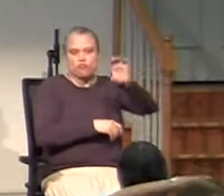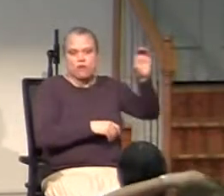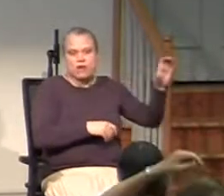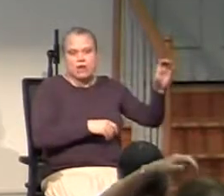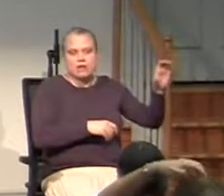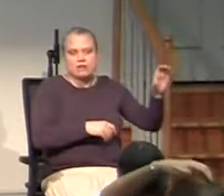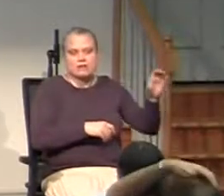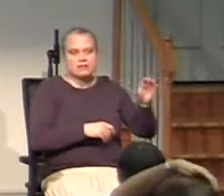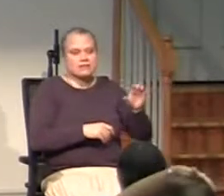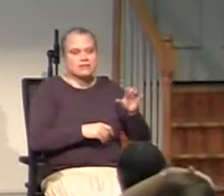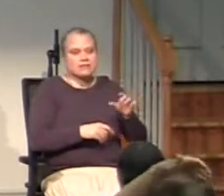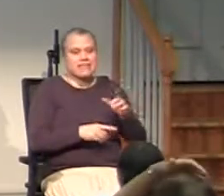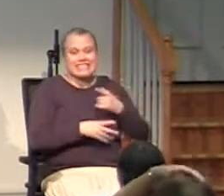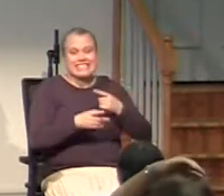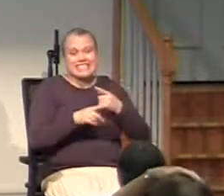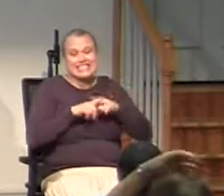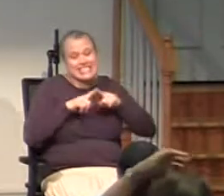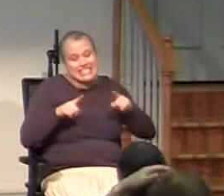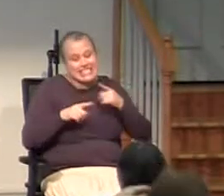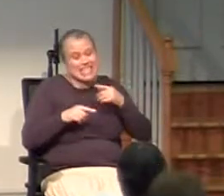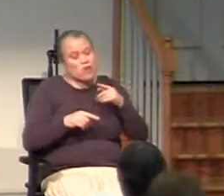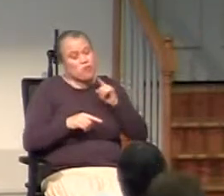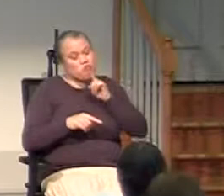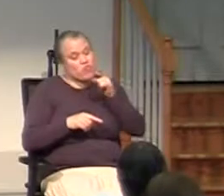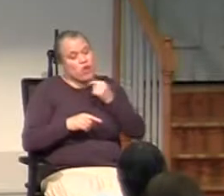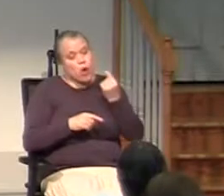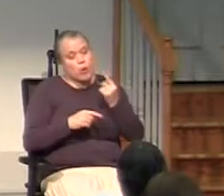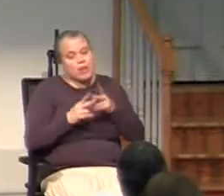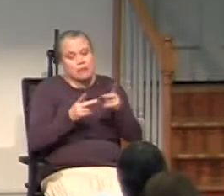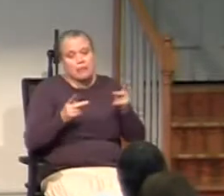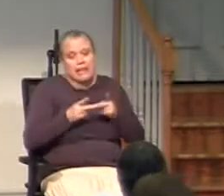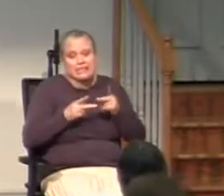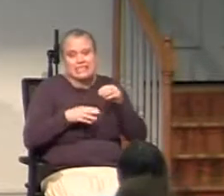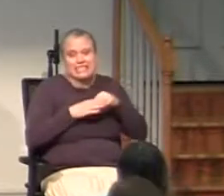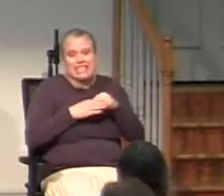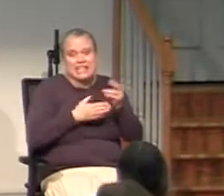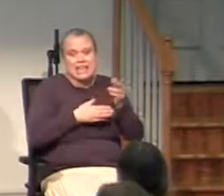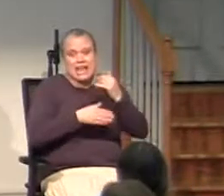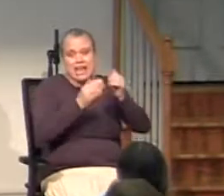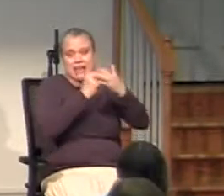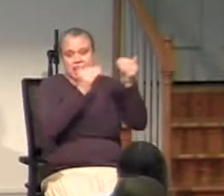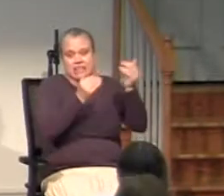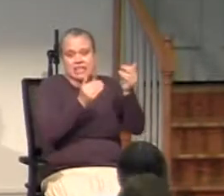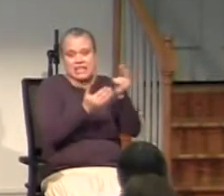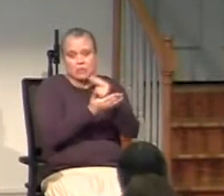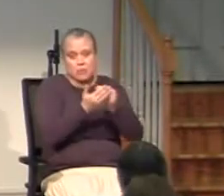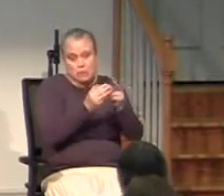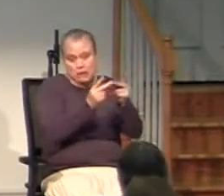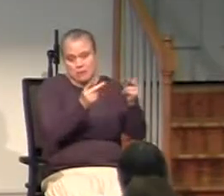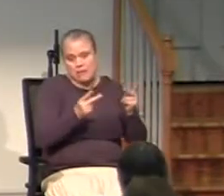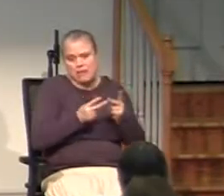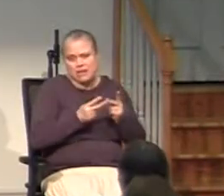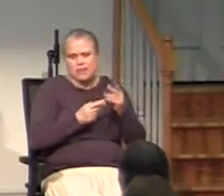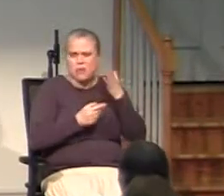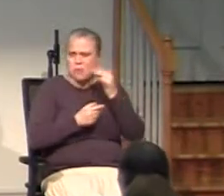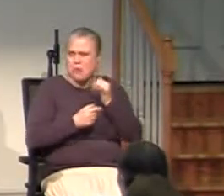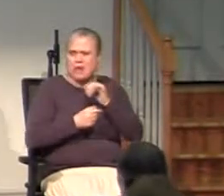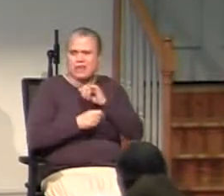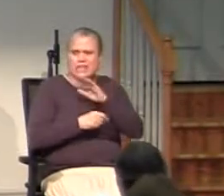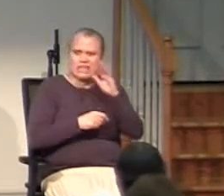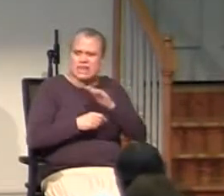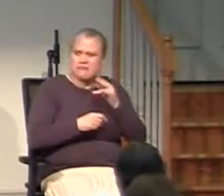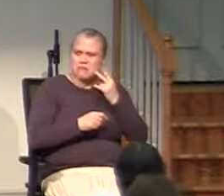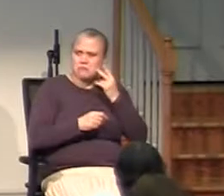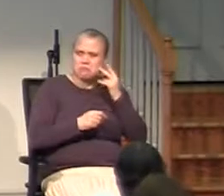of the heavenly sanctuary. He wrote an entire book on this. Why he did not deal with chapter 4 of Leviticus, I don't